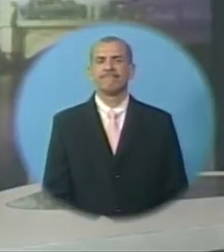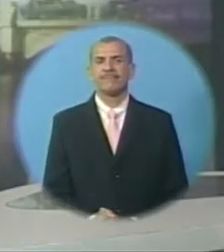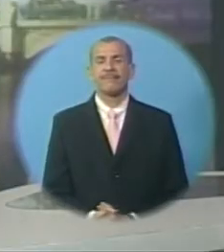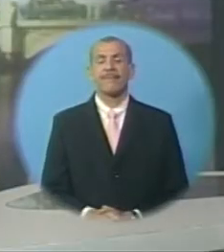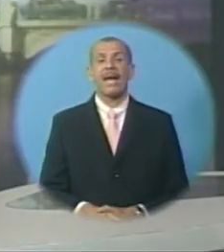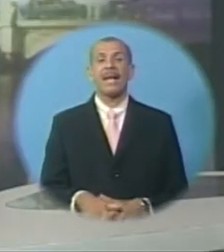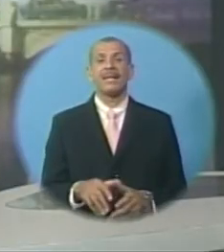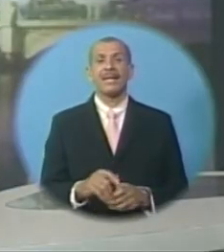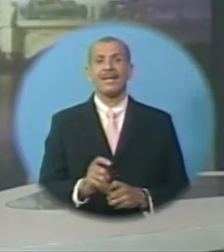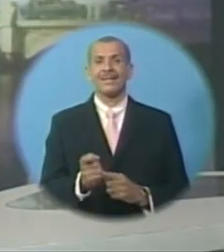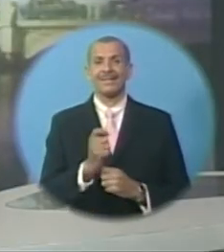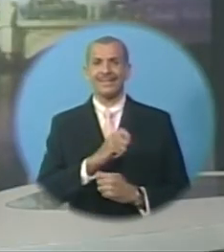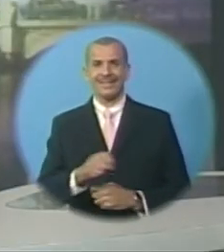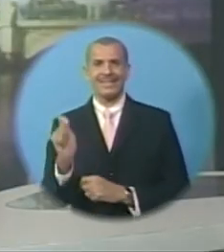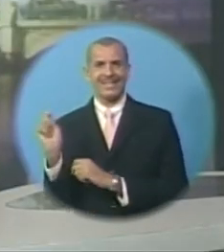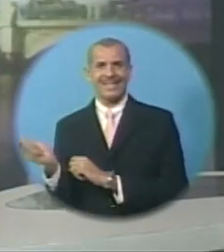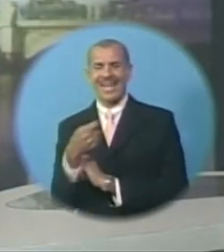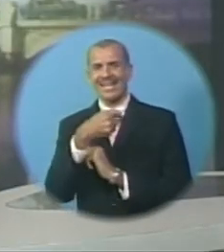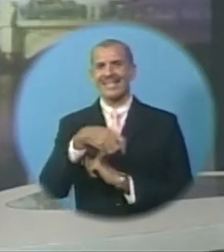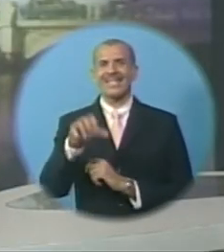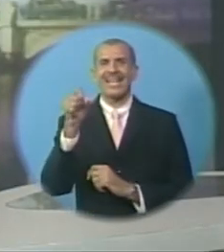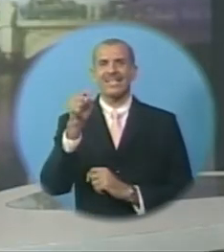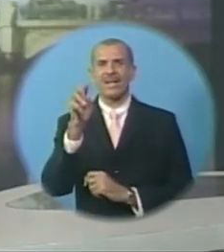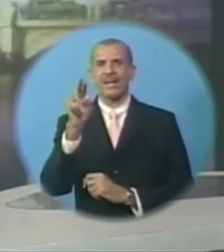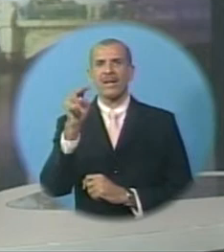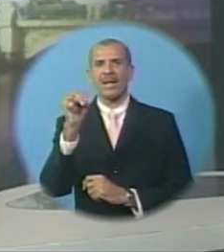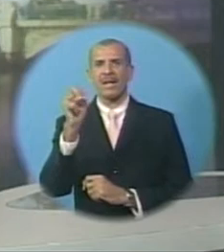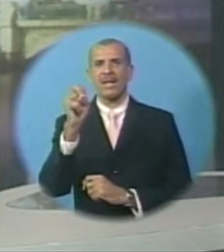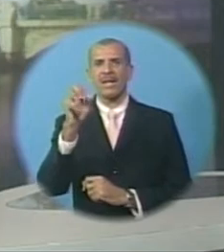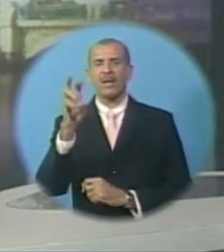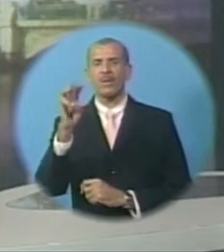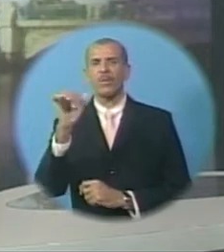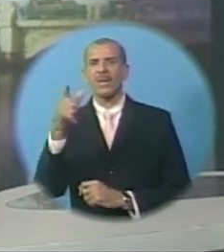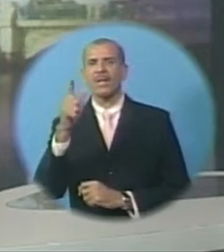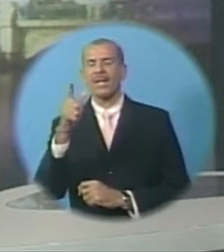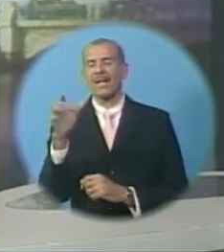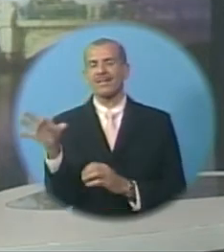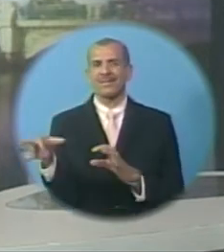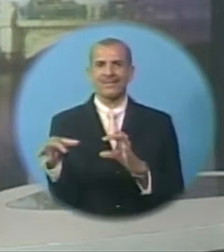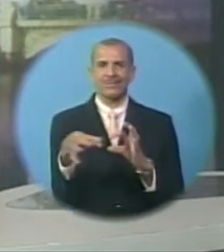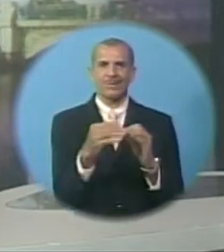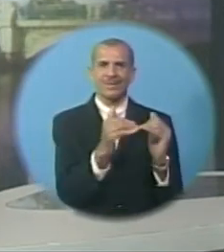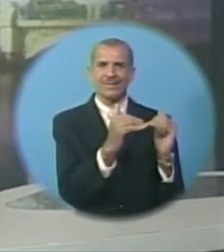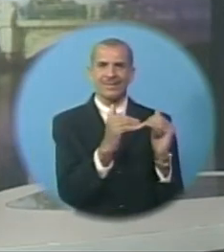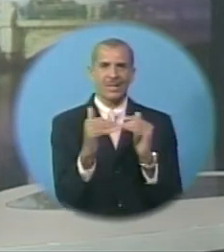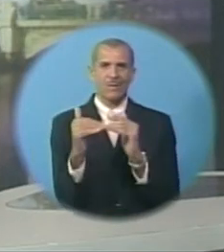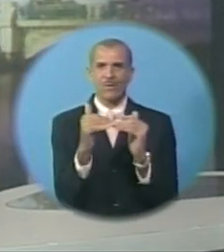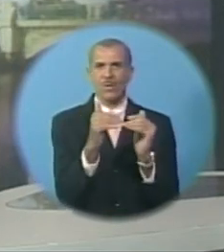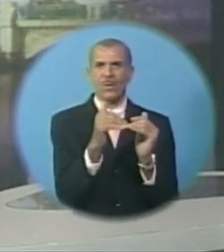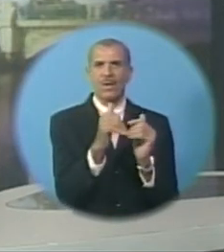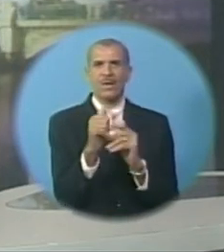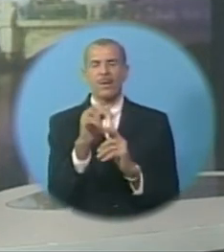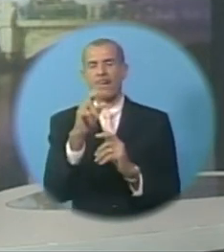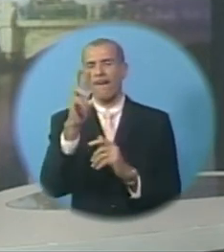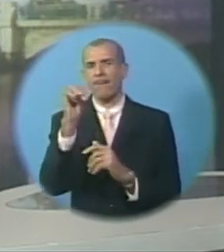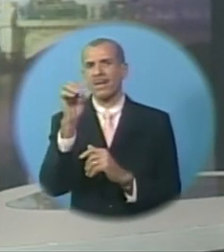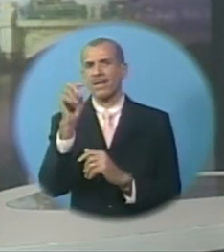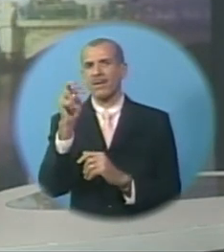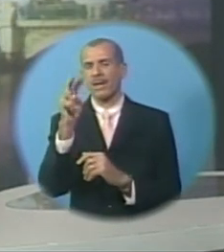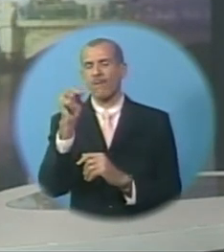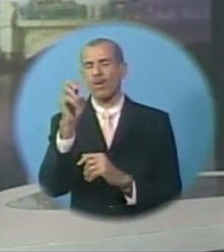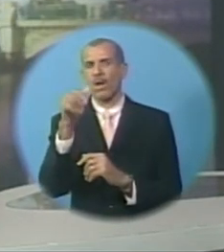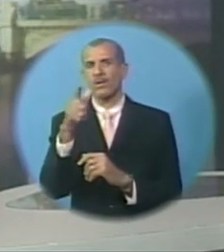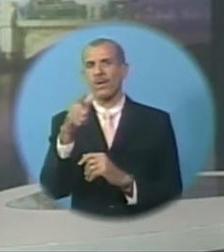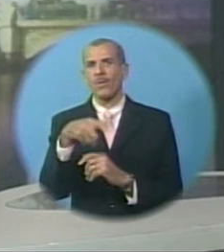In tennis, Serena Williams has tied Martina Navratilova's professional era women's record with her 306th